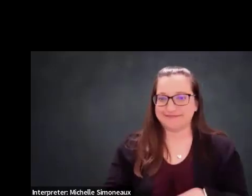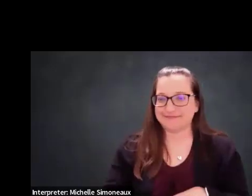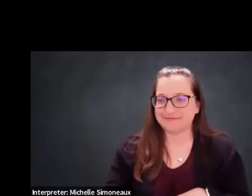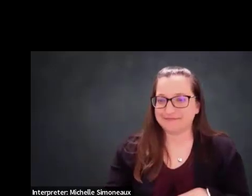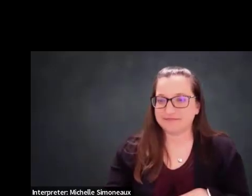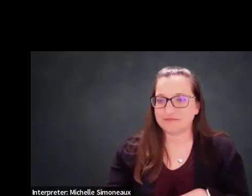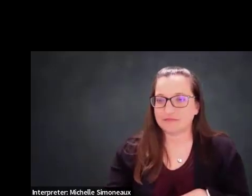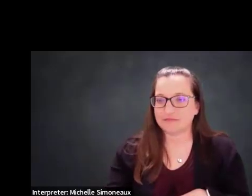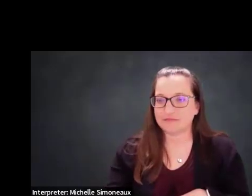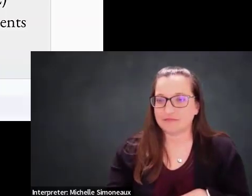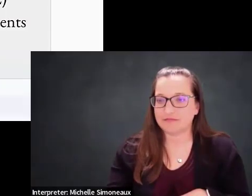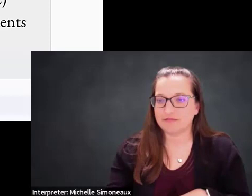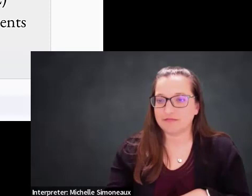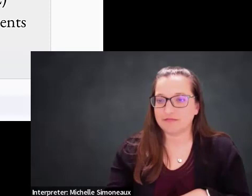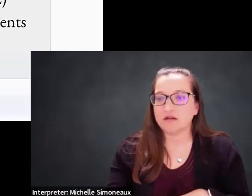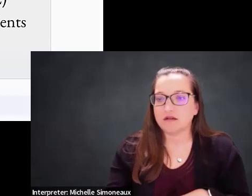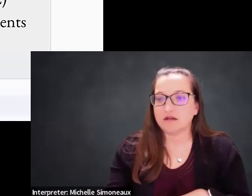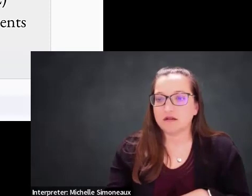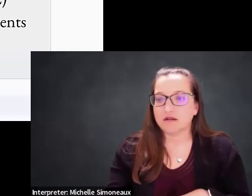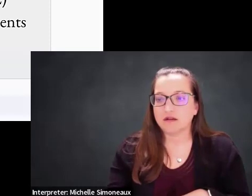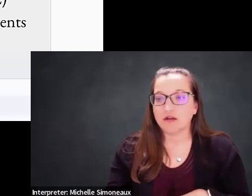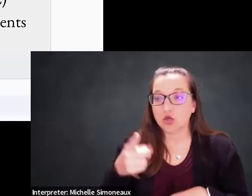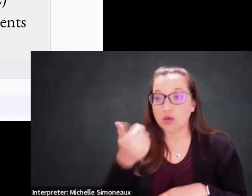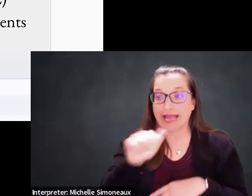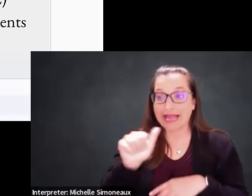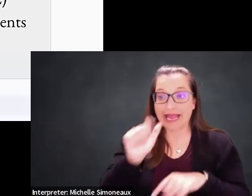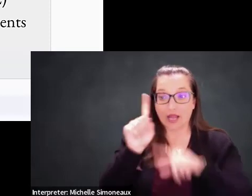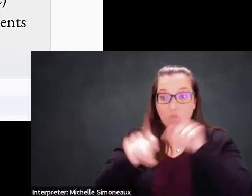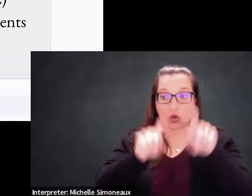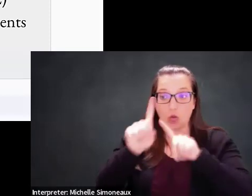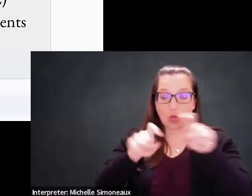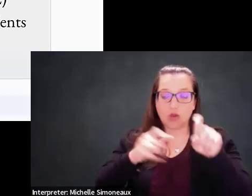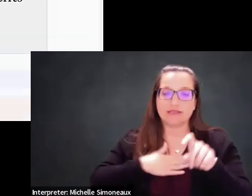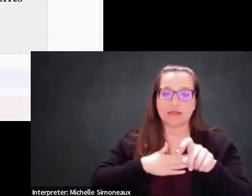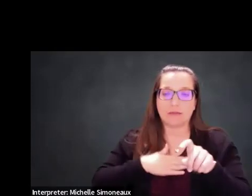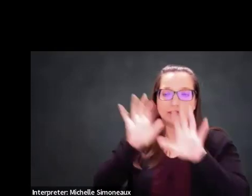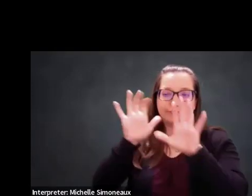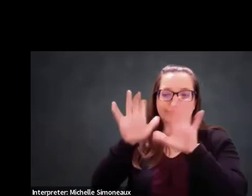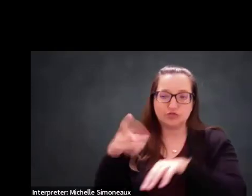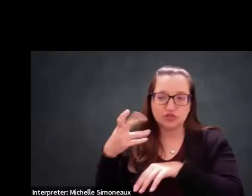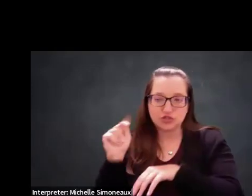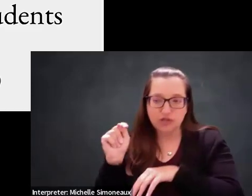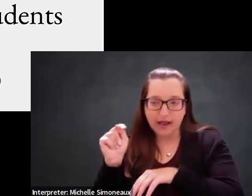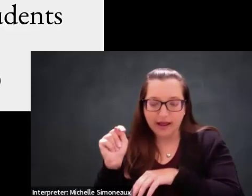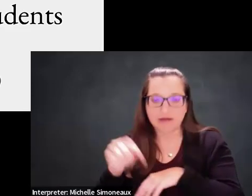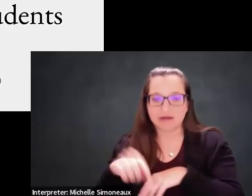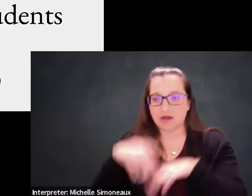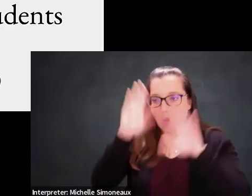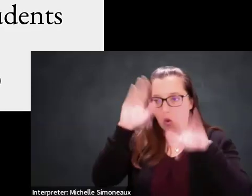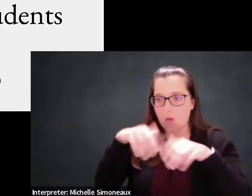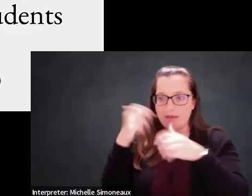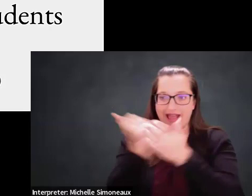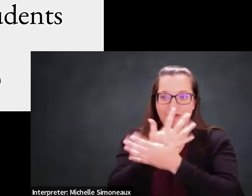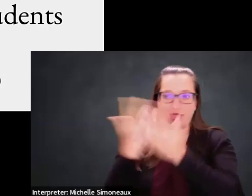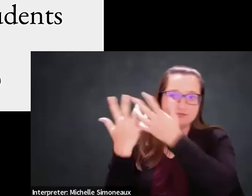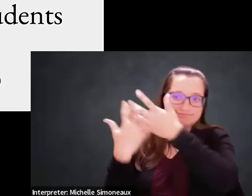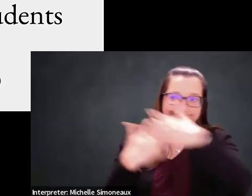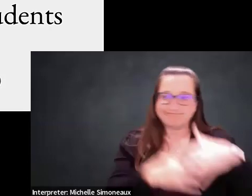And if anyone has any questions, please feel free to pop in the chat or say anything. Hopefully everything will go smoothly.